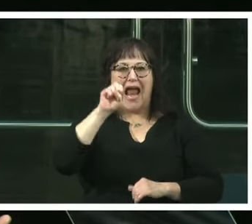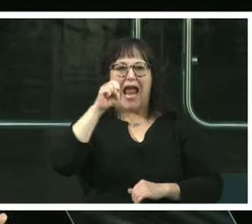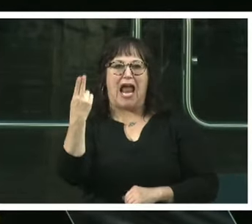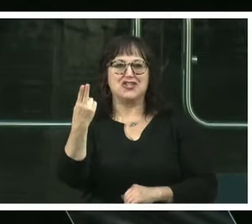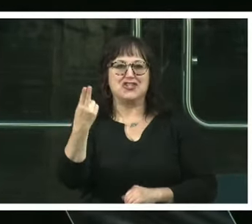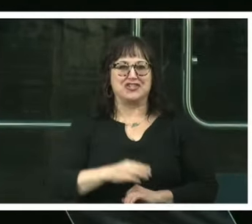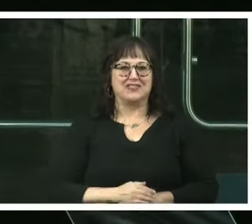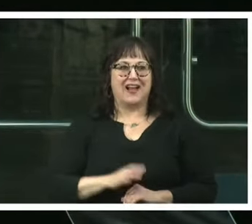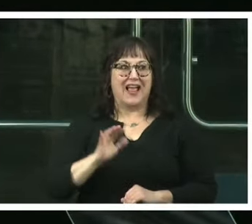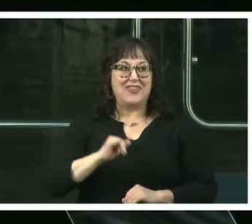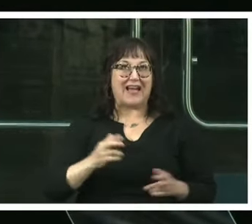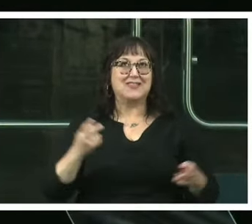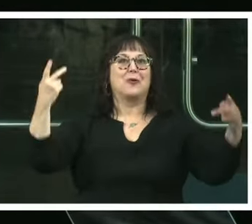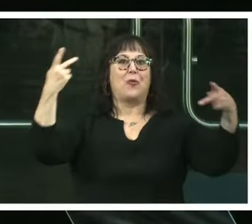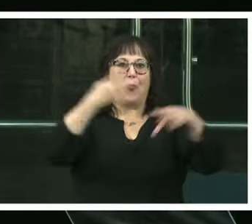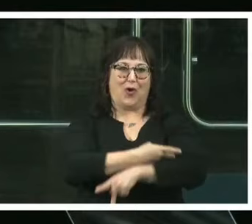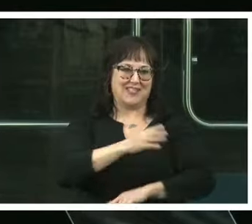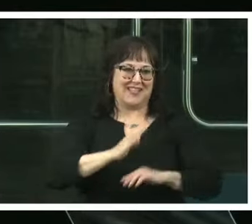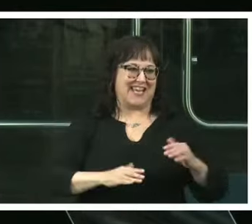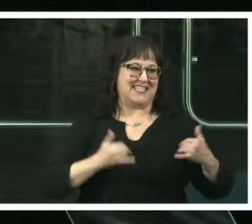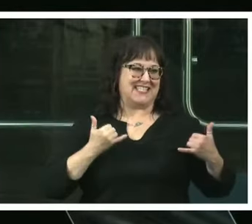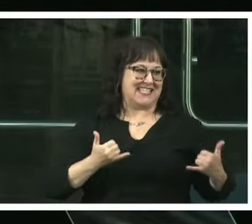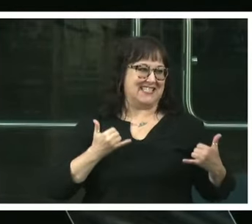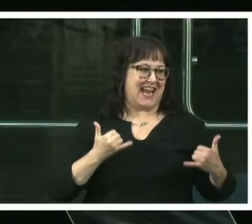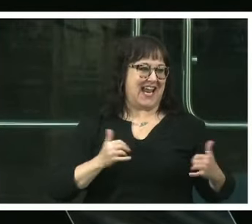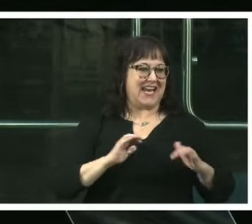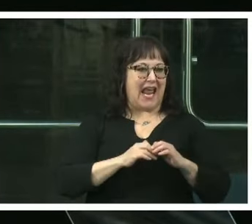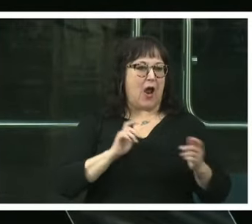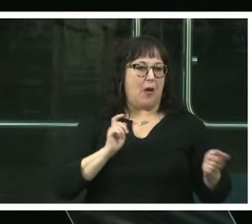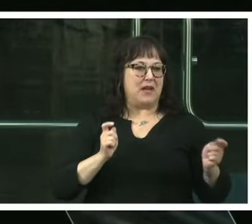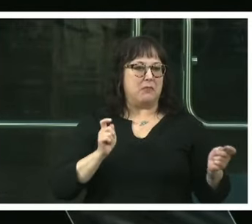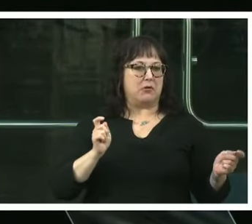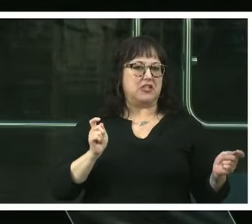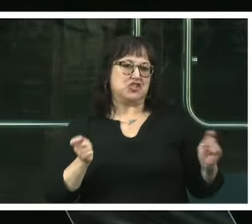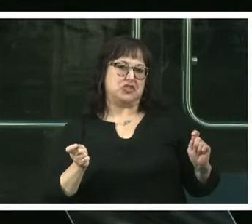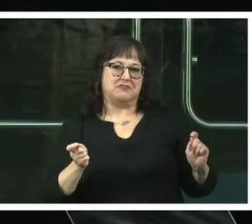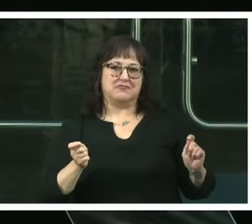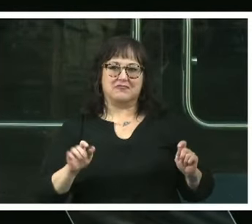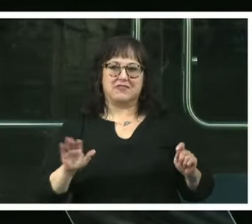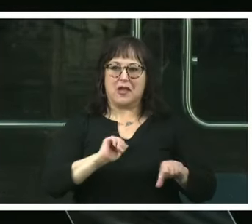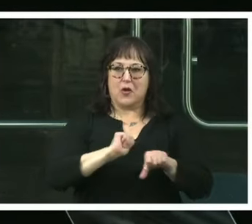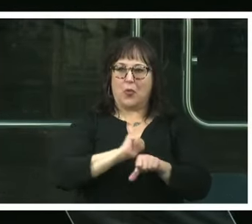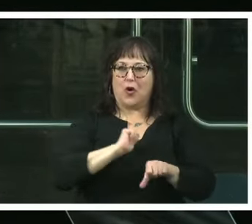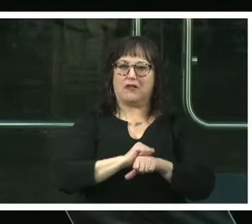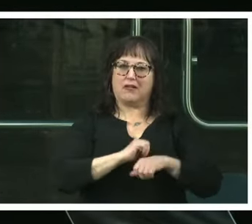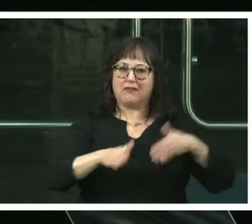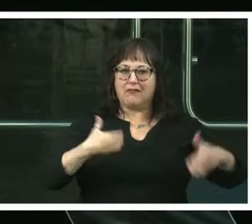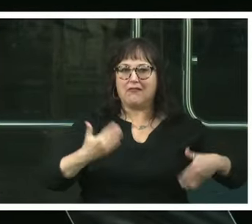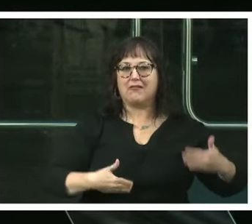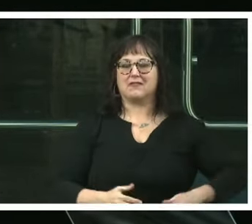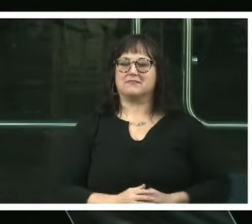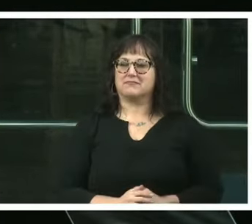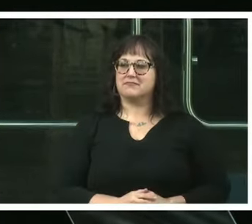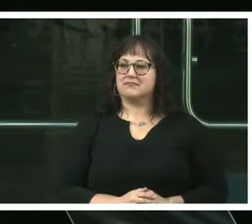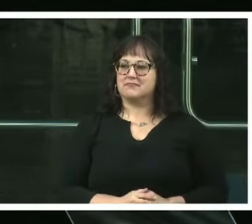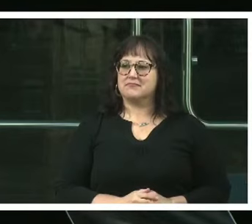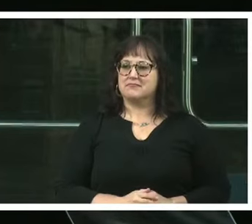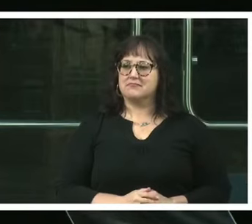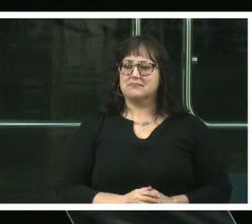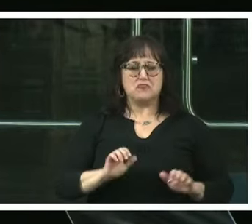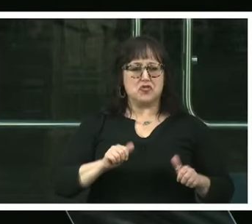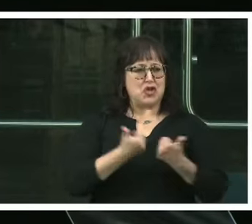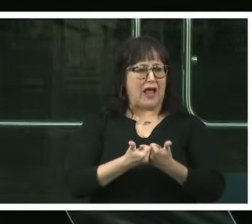considerably worse than today's shift in how people are working. We have our